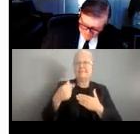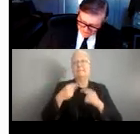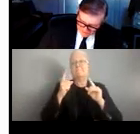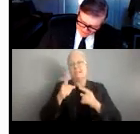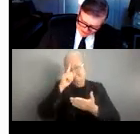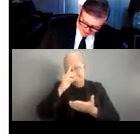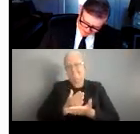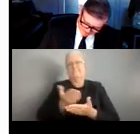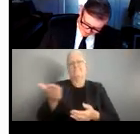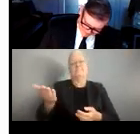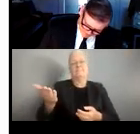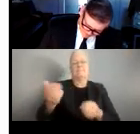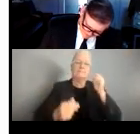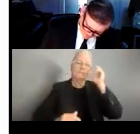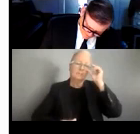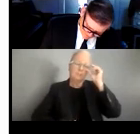bit.